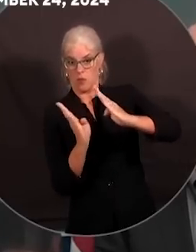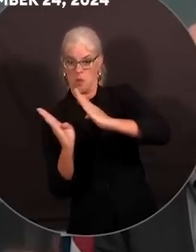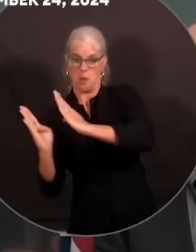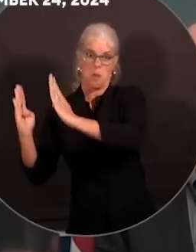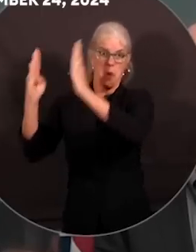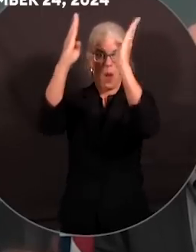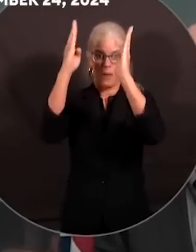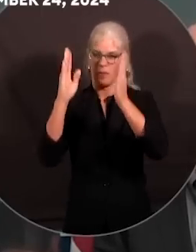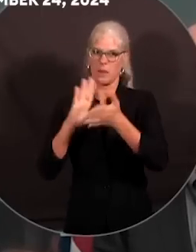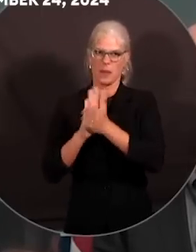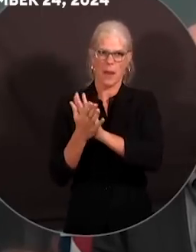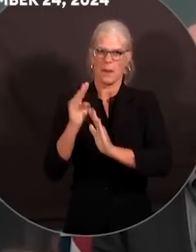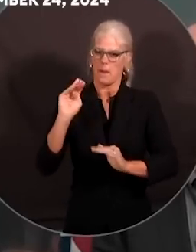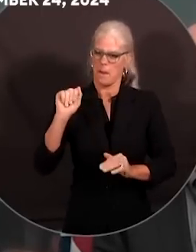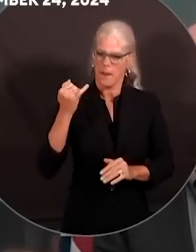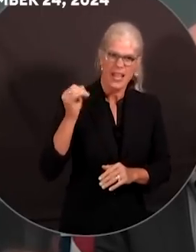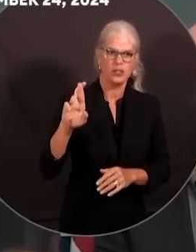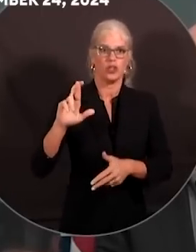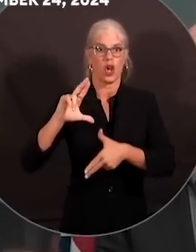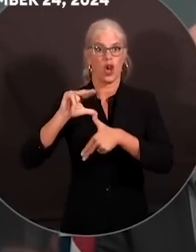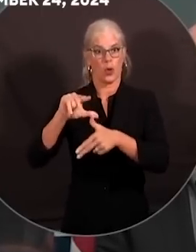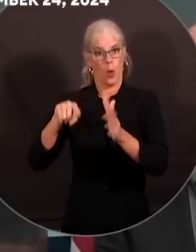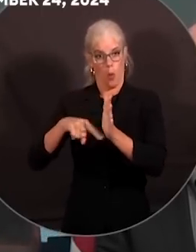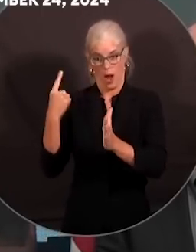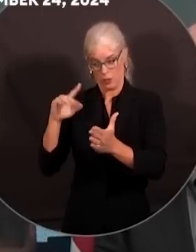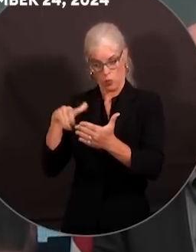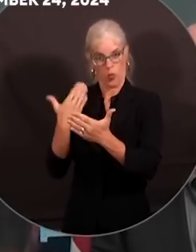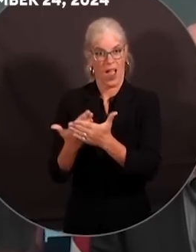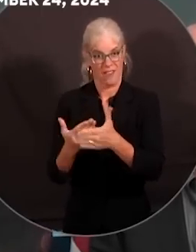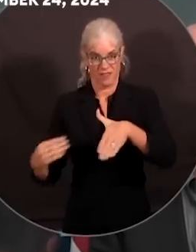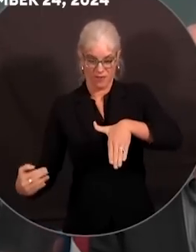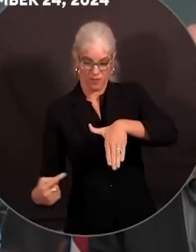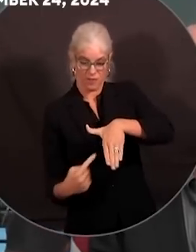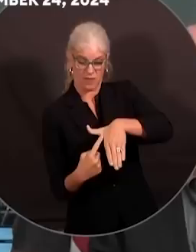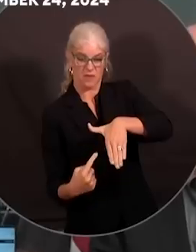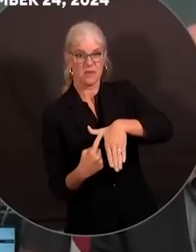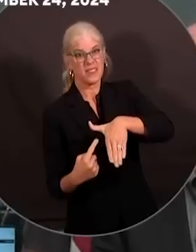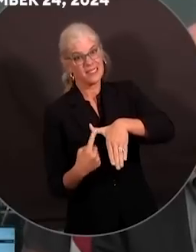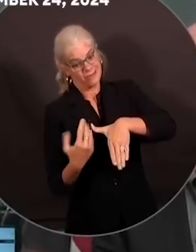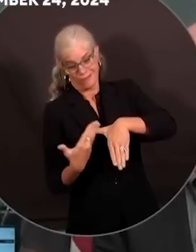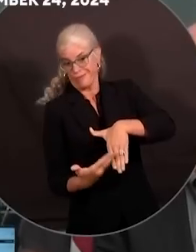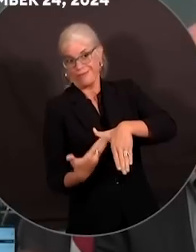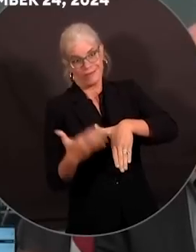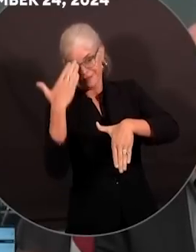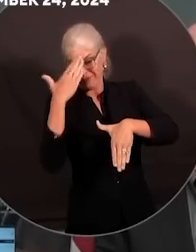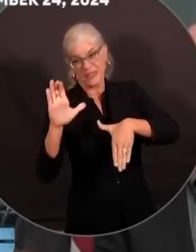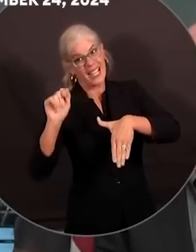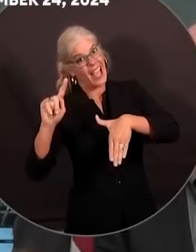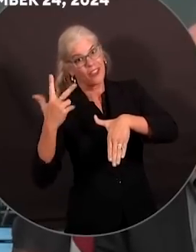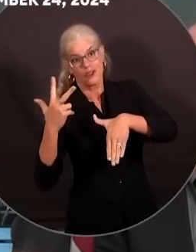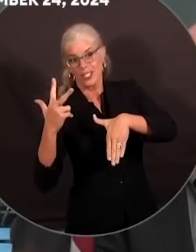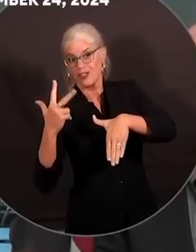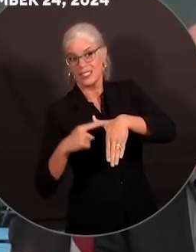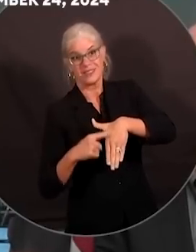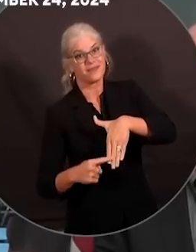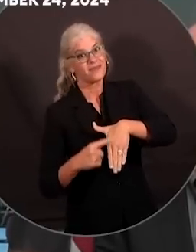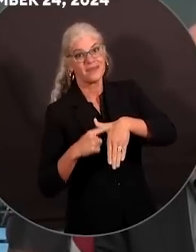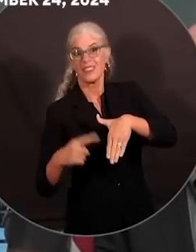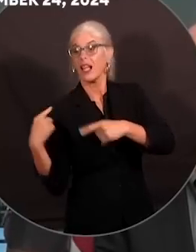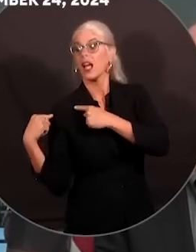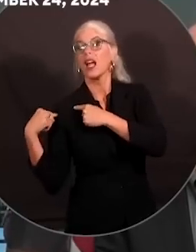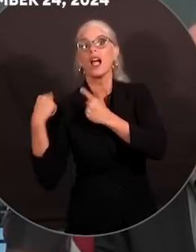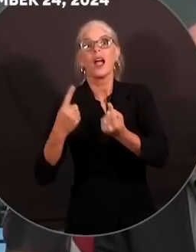it reaches landfall, which is Category 3 or higher. And they've never in their history forecasted